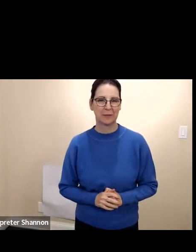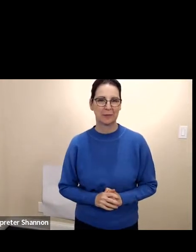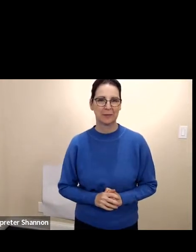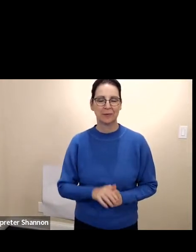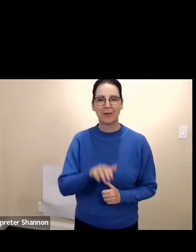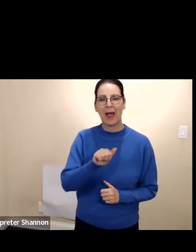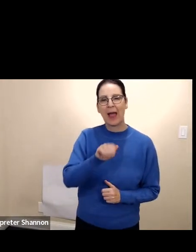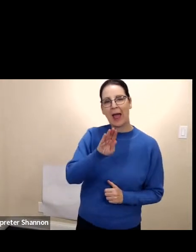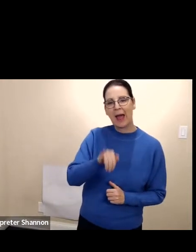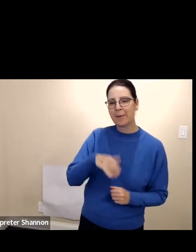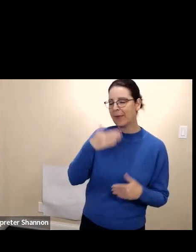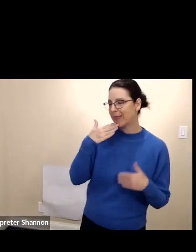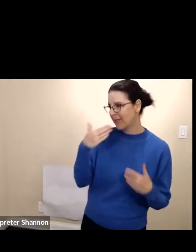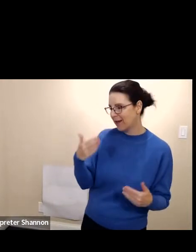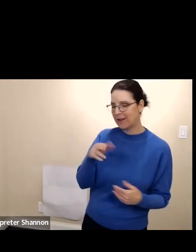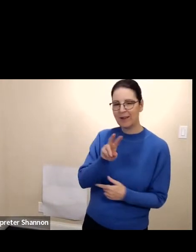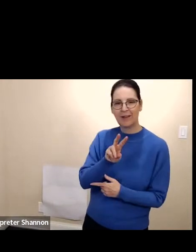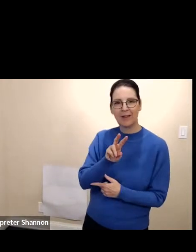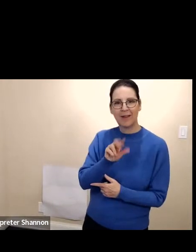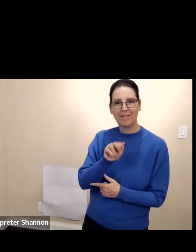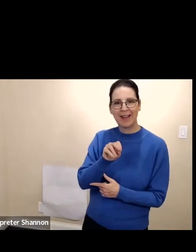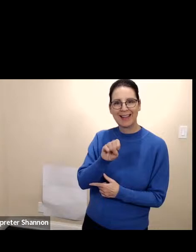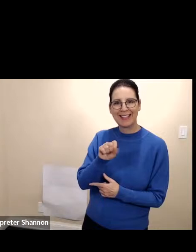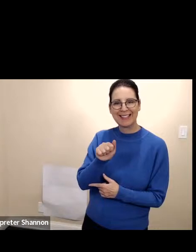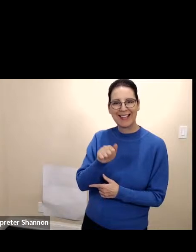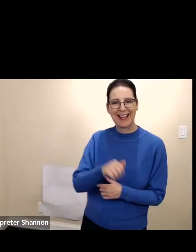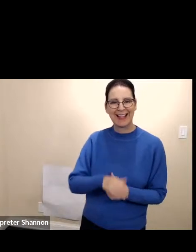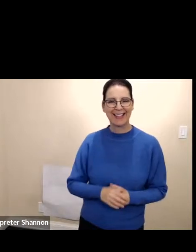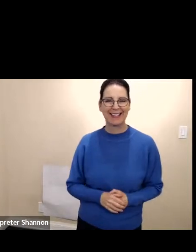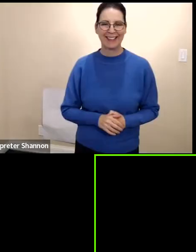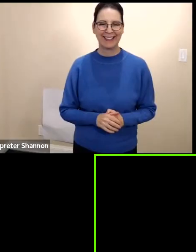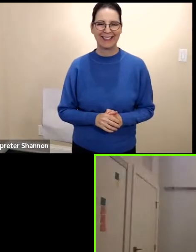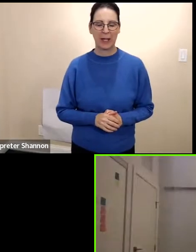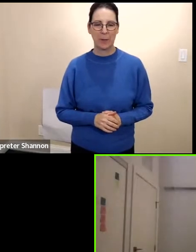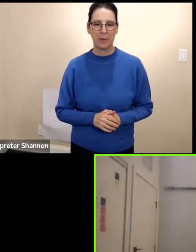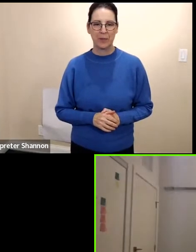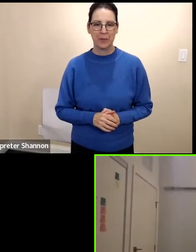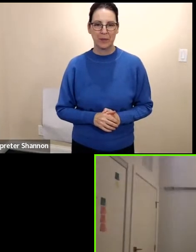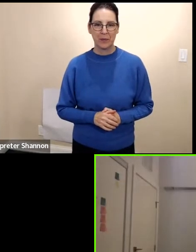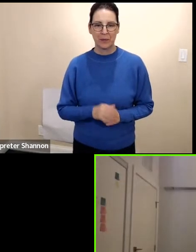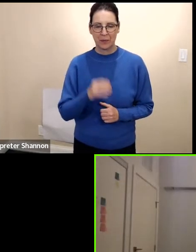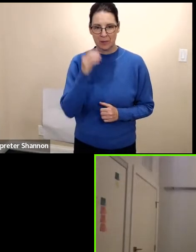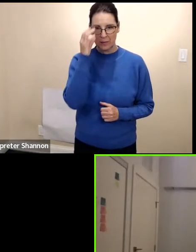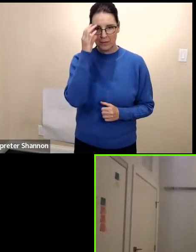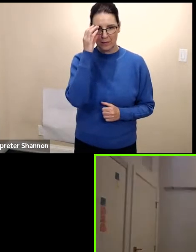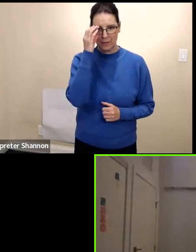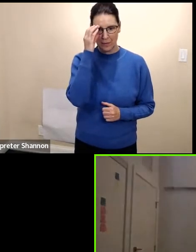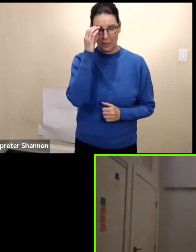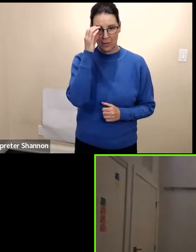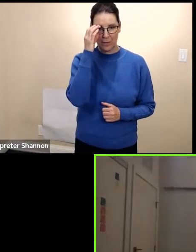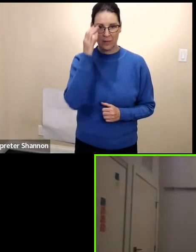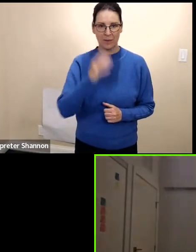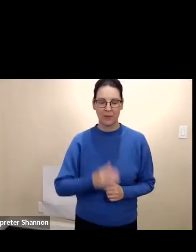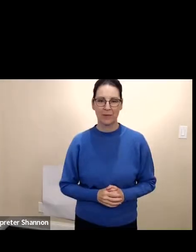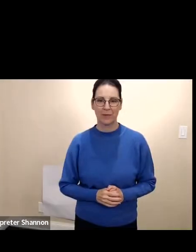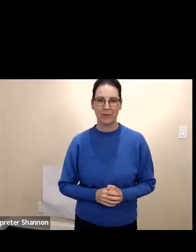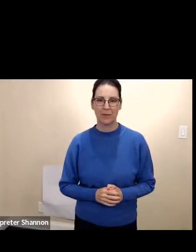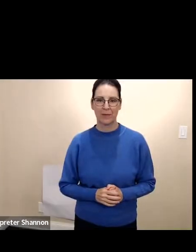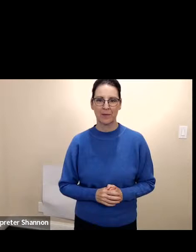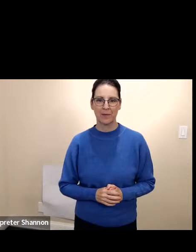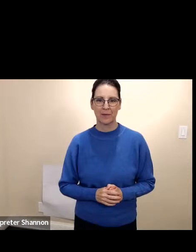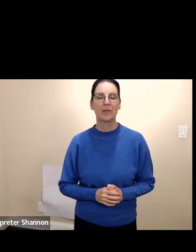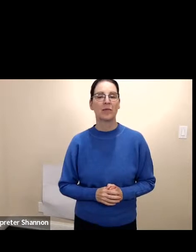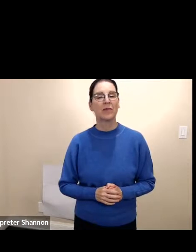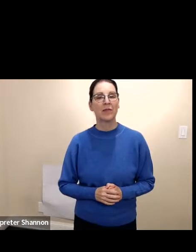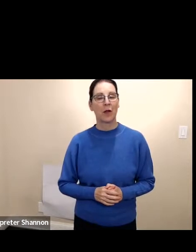thanks so much Vanessa thank you um just to for from